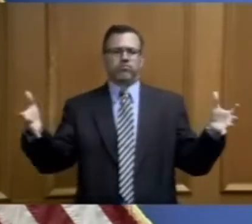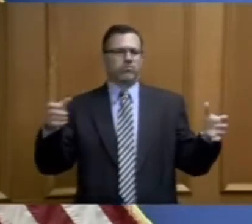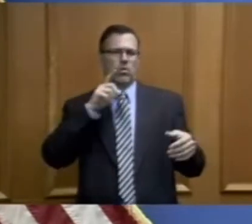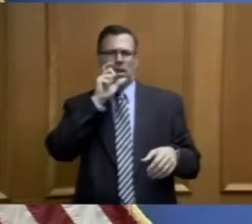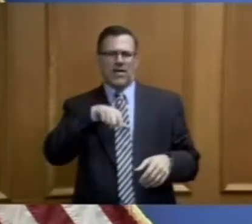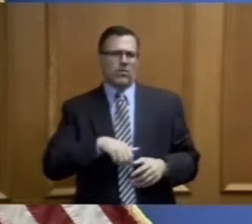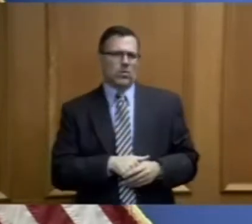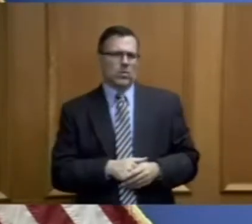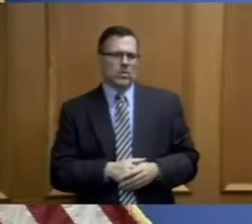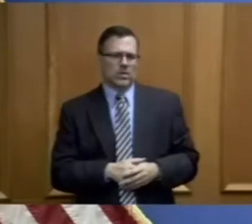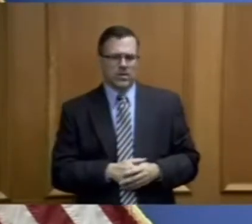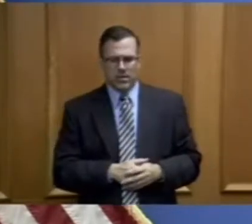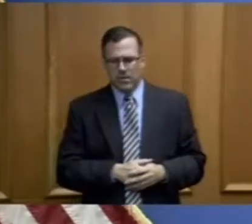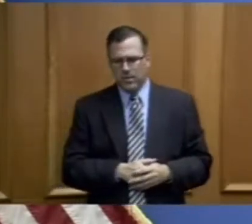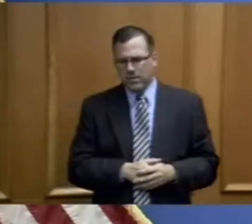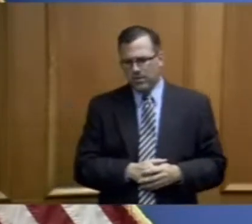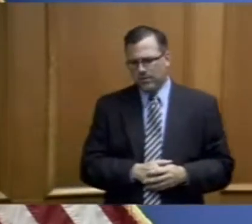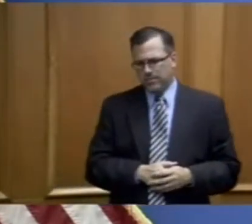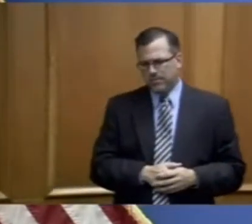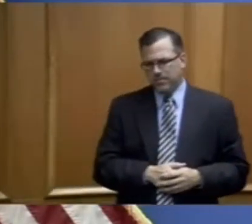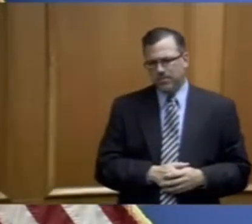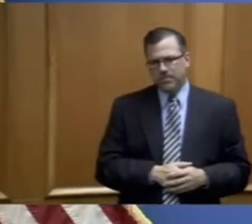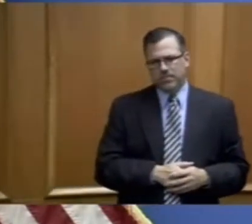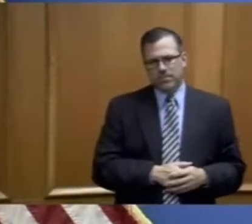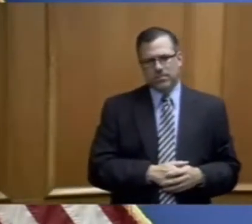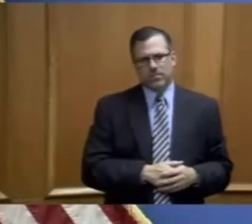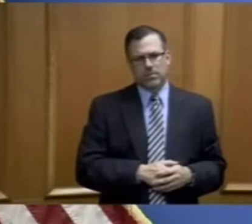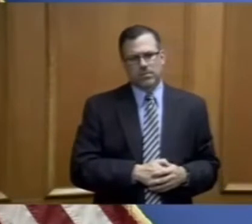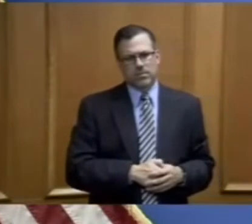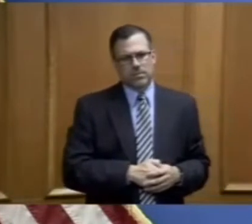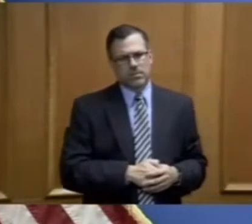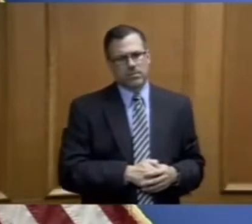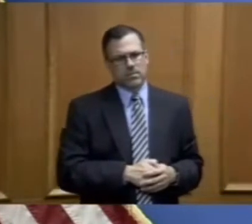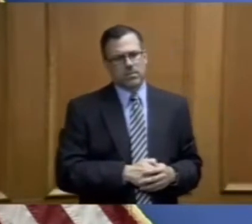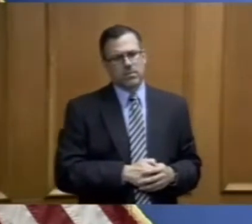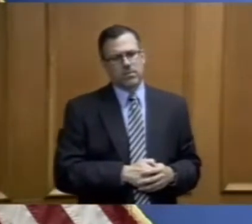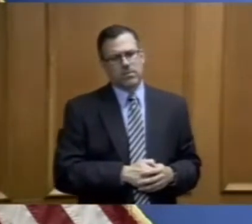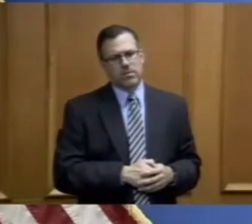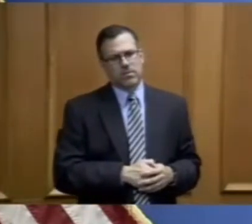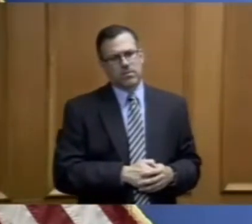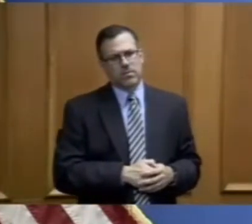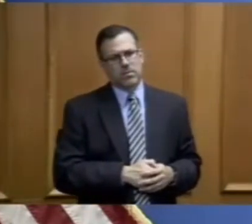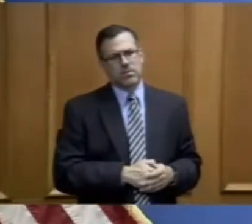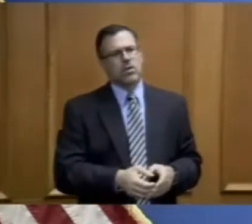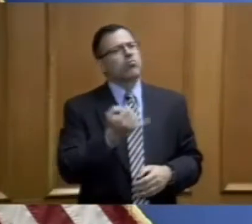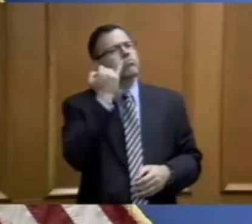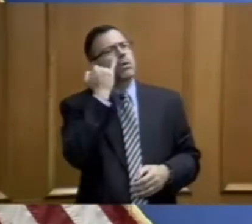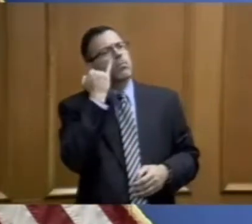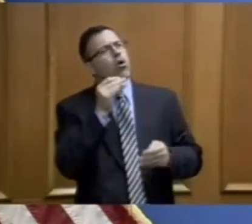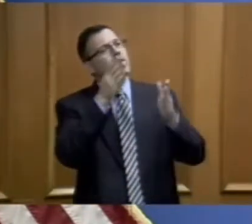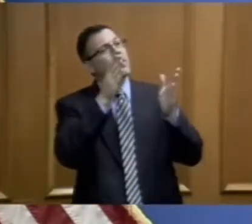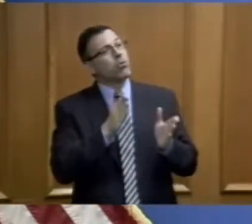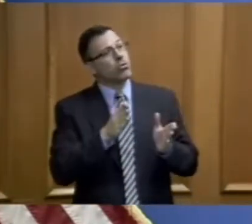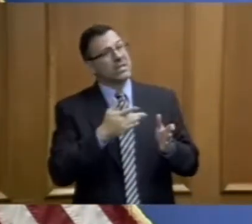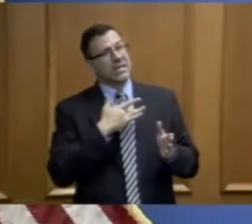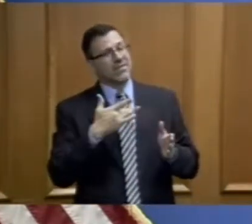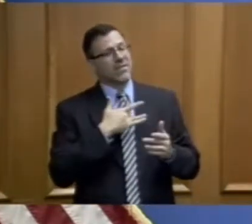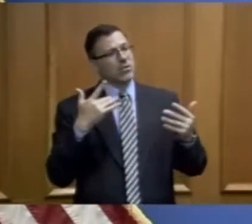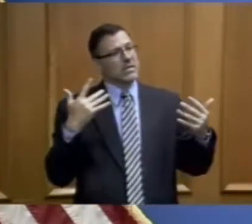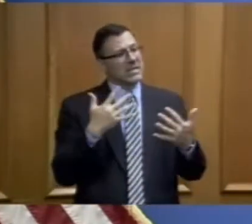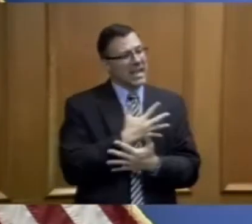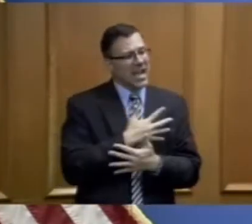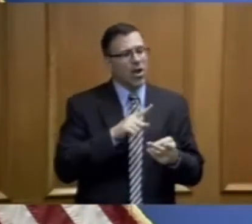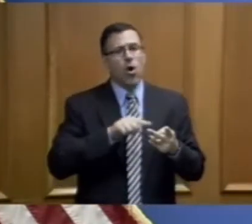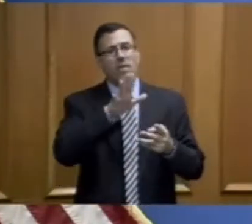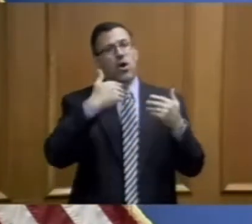So why would it not be necessary for somebody who maybe is immunocompromised and they're not over the